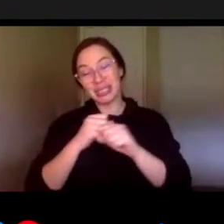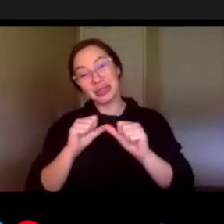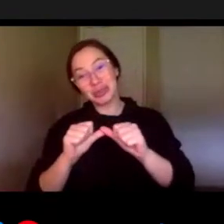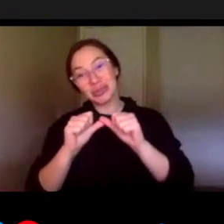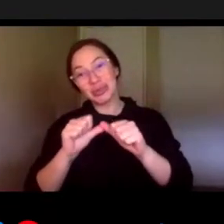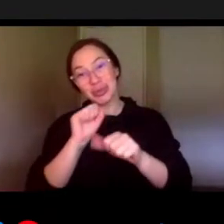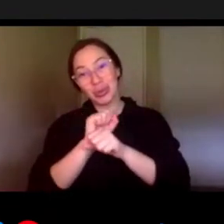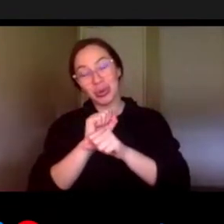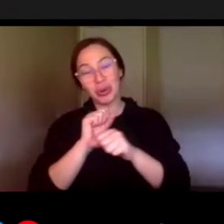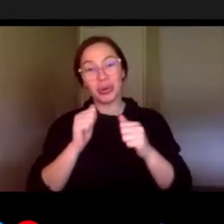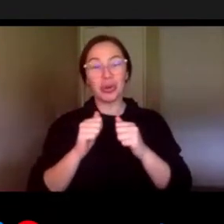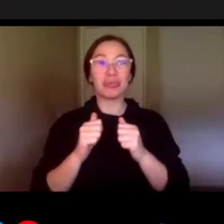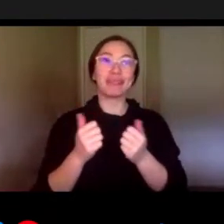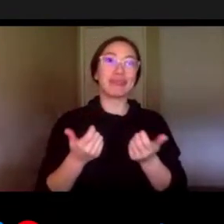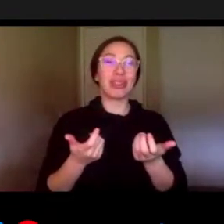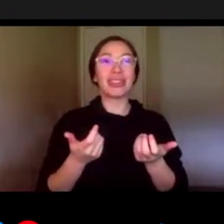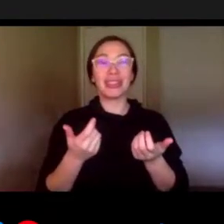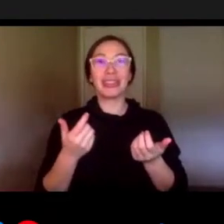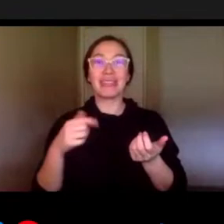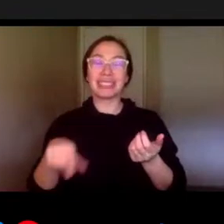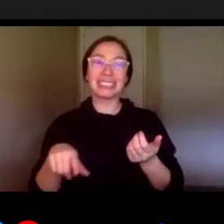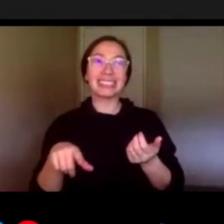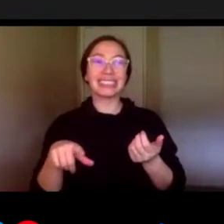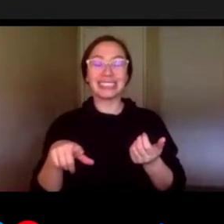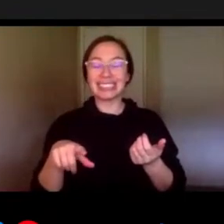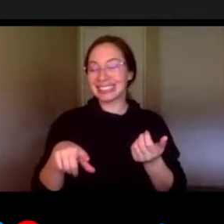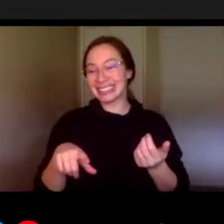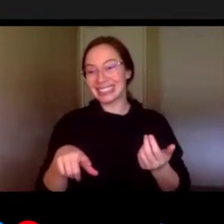with this very